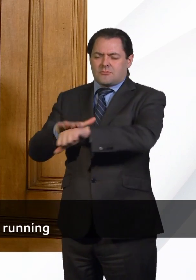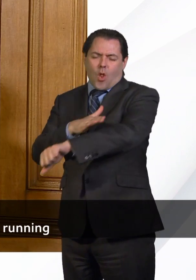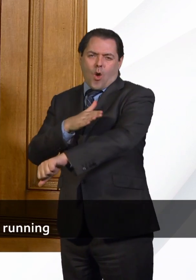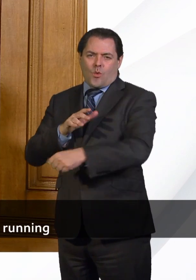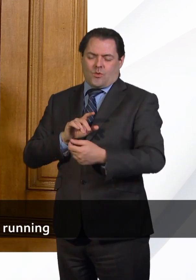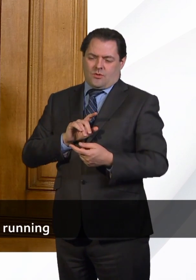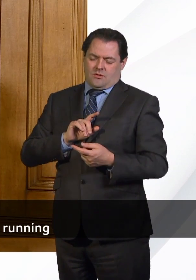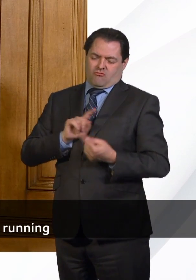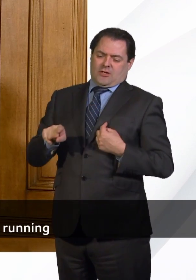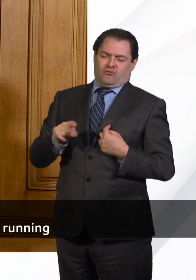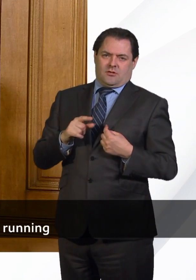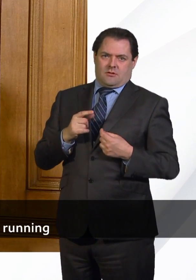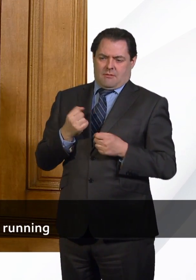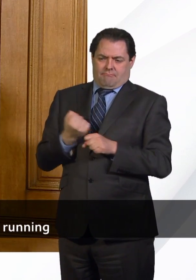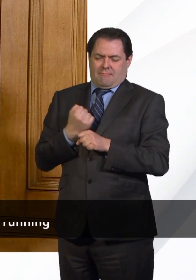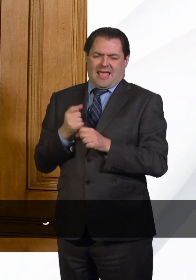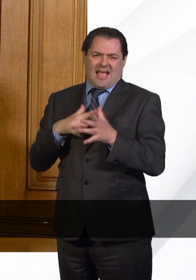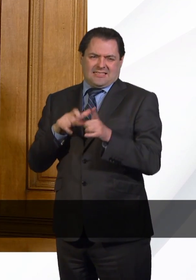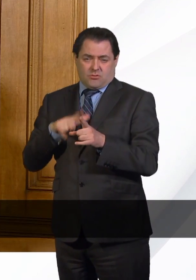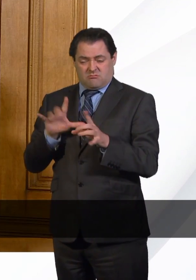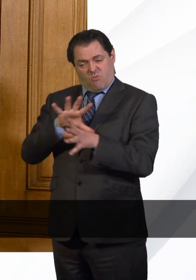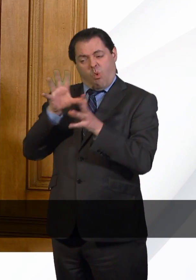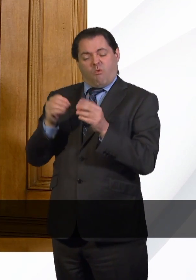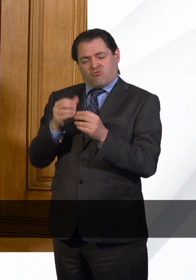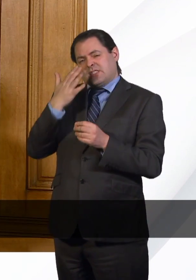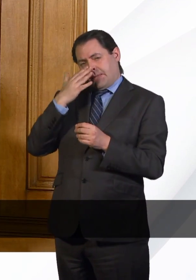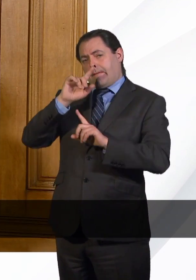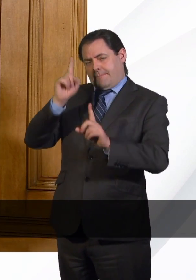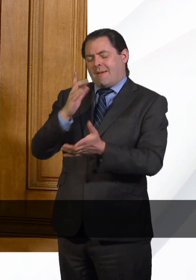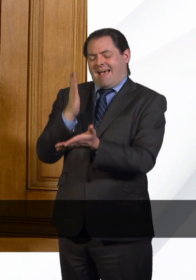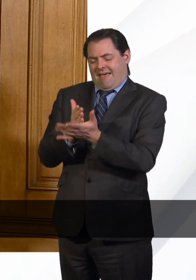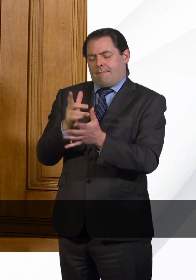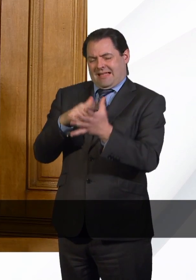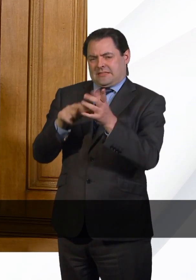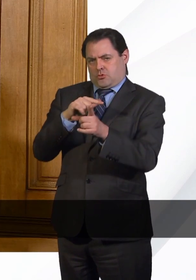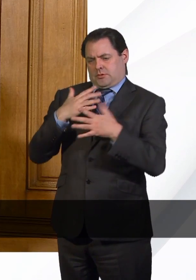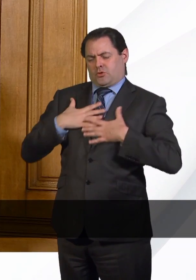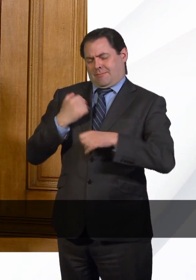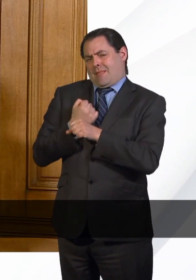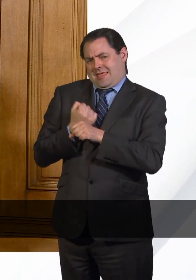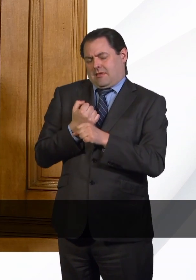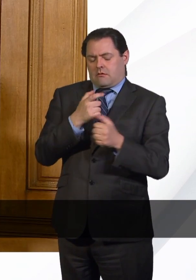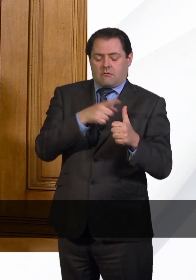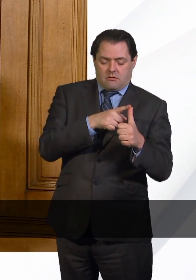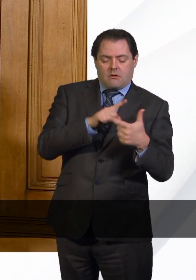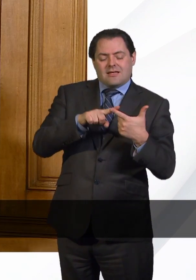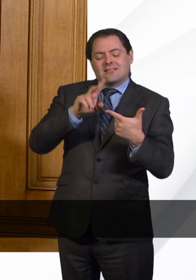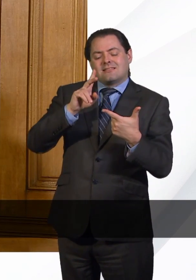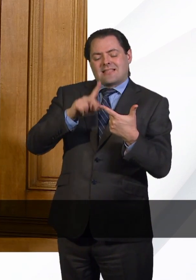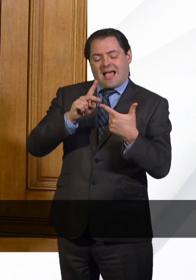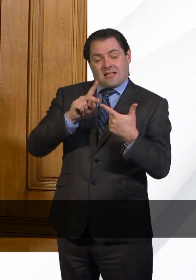get antibodies. The next question is, do those antibodies protect you from